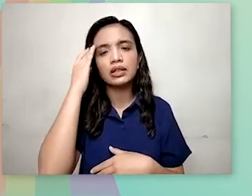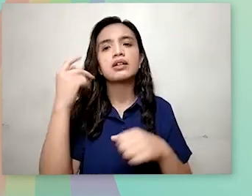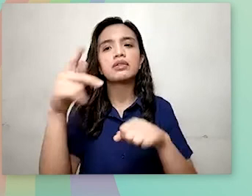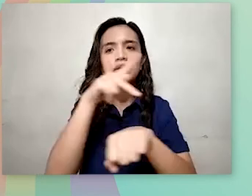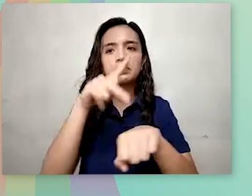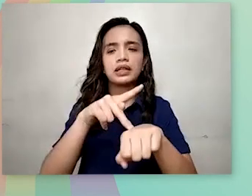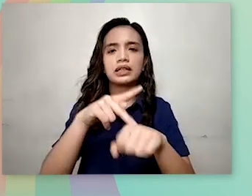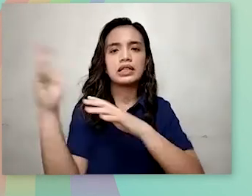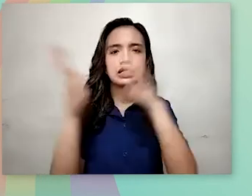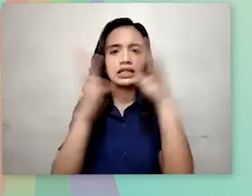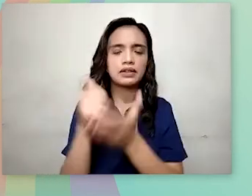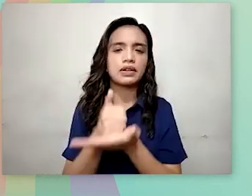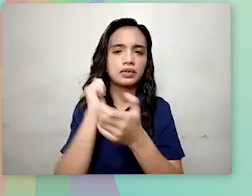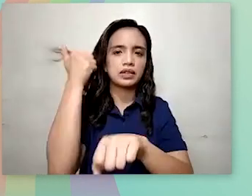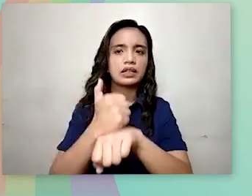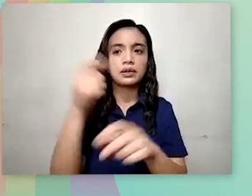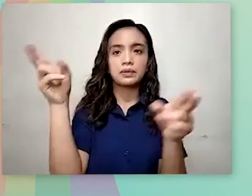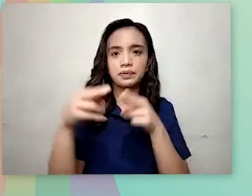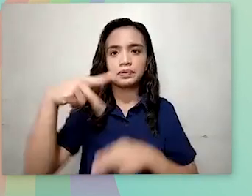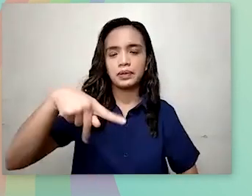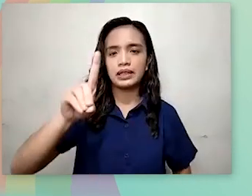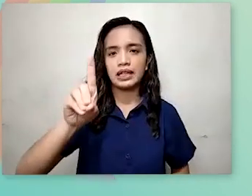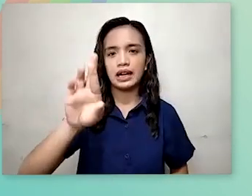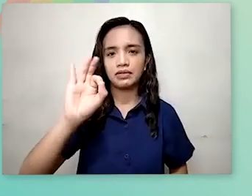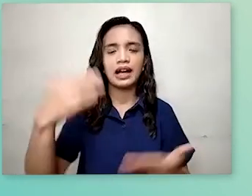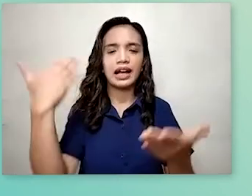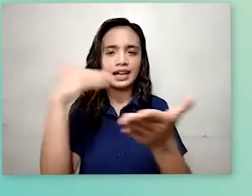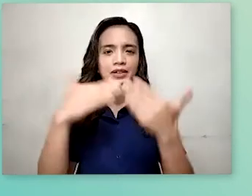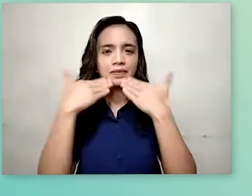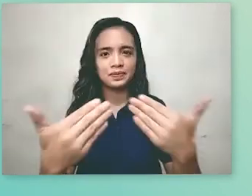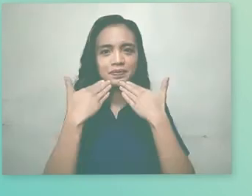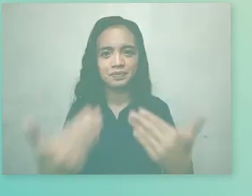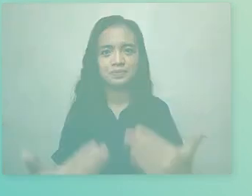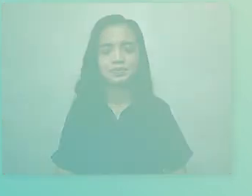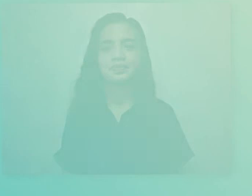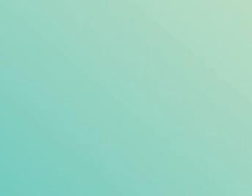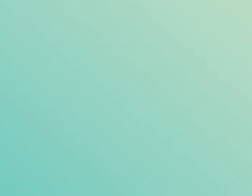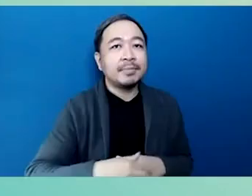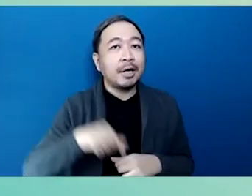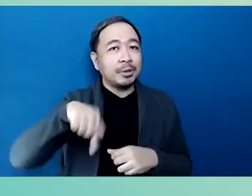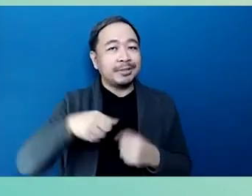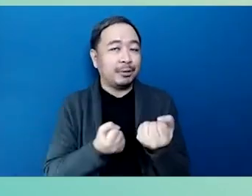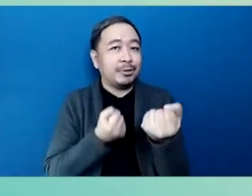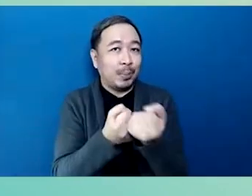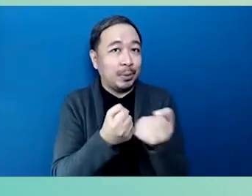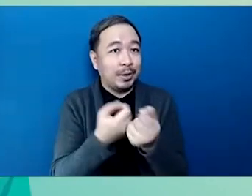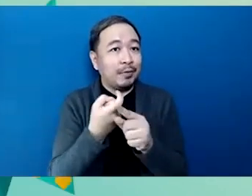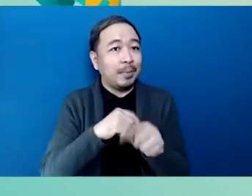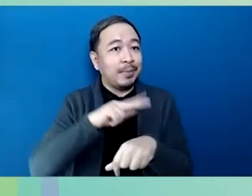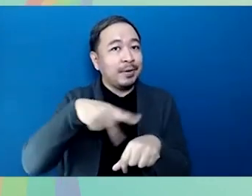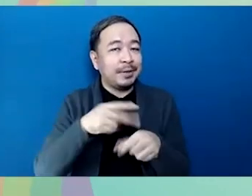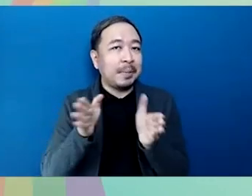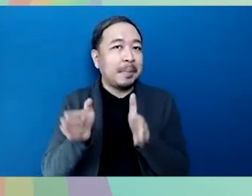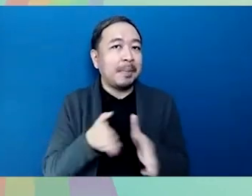Meily of the Philippine Disaster Resilience Foundation or PDRF. Muli po, maraming salamat sa inyo. This is brought to you